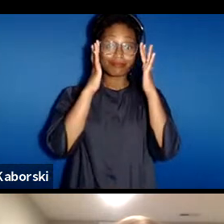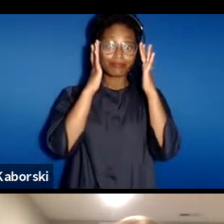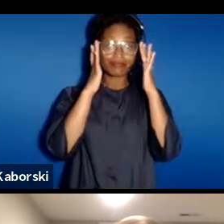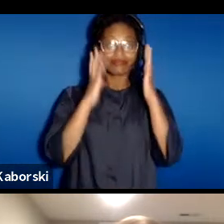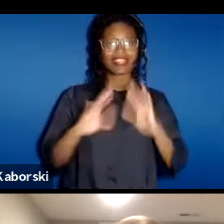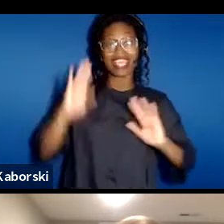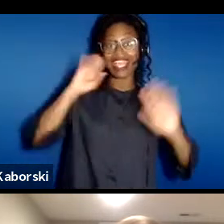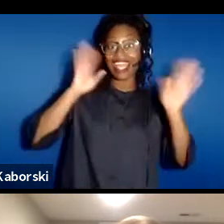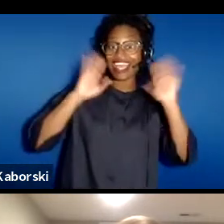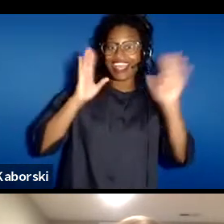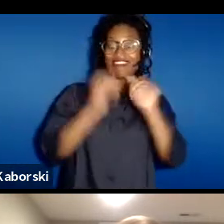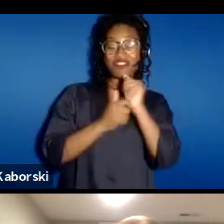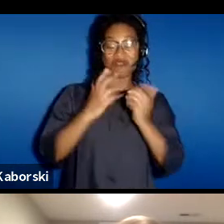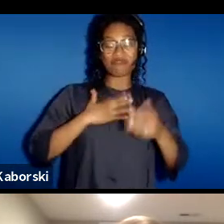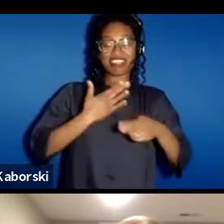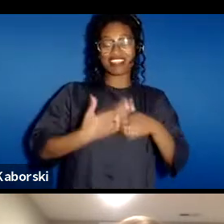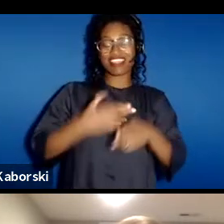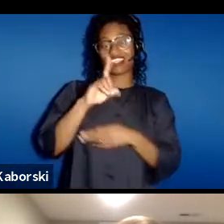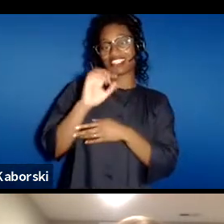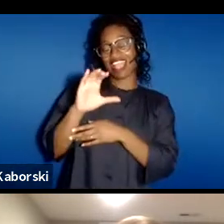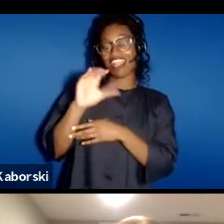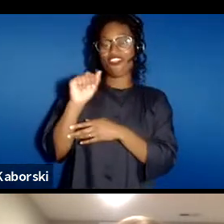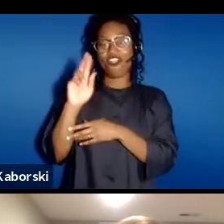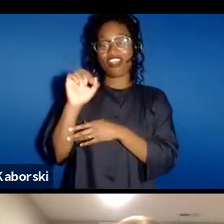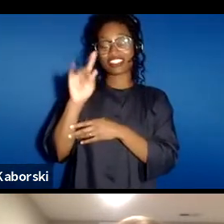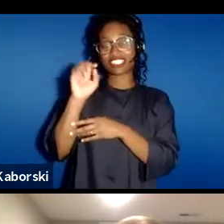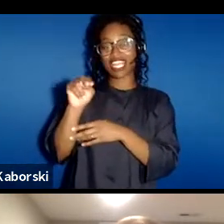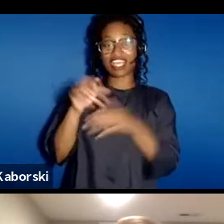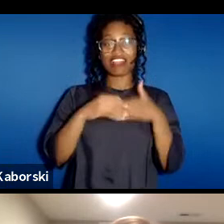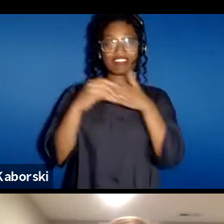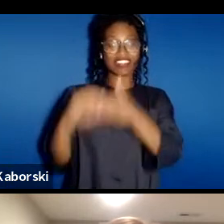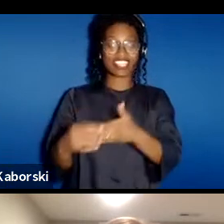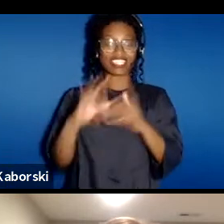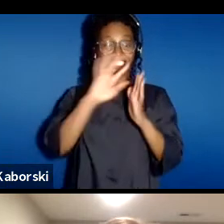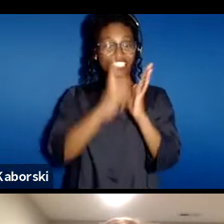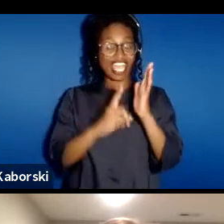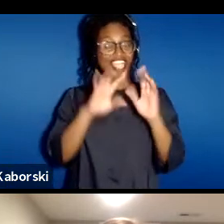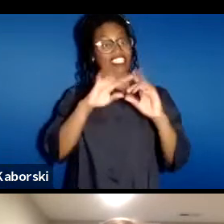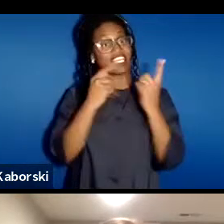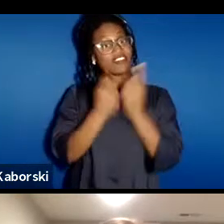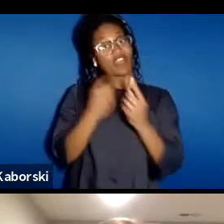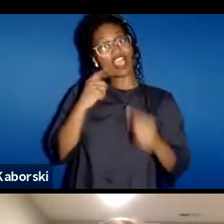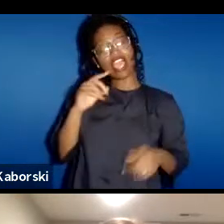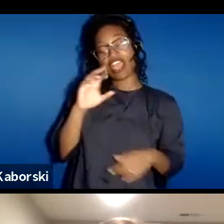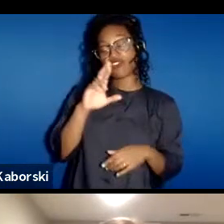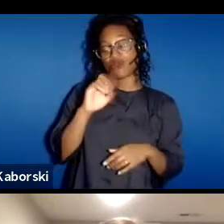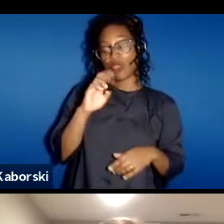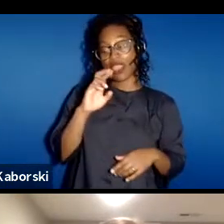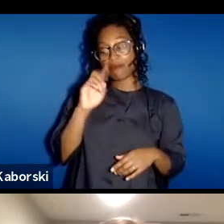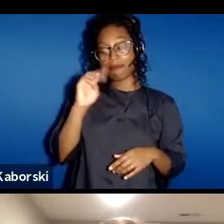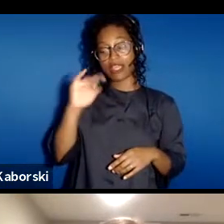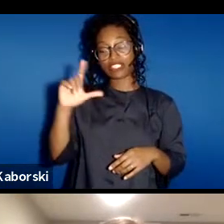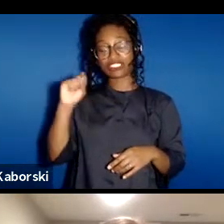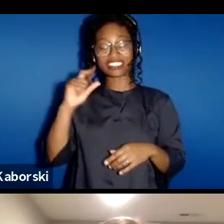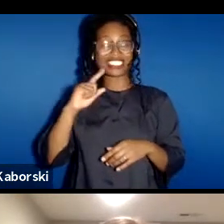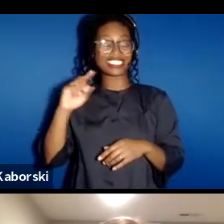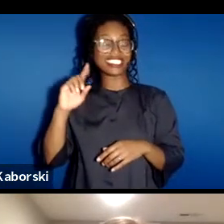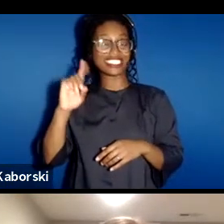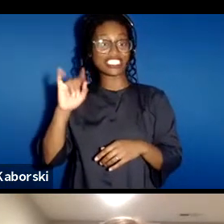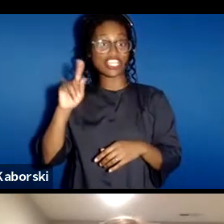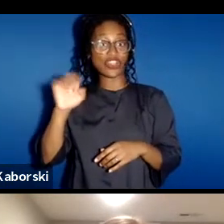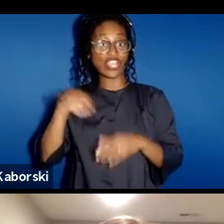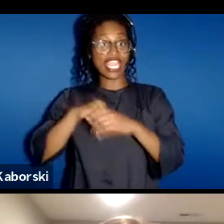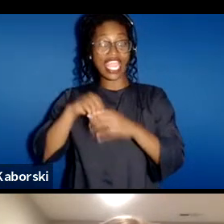Hi, everybody. My name is Dak Austin. I lead the design team at Rabbit Hole Distillery in Louisville, Kentucky. My favorite cocktail,